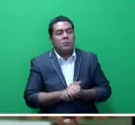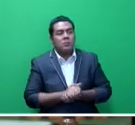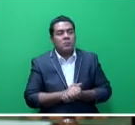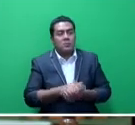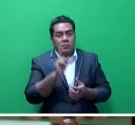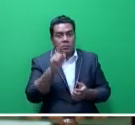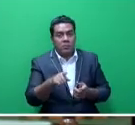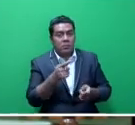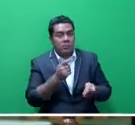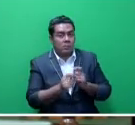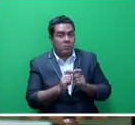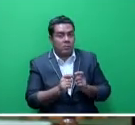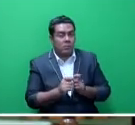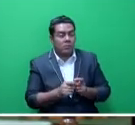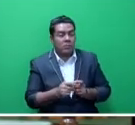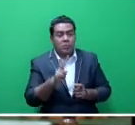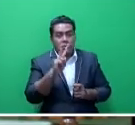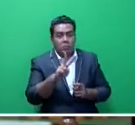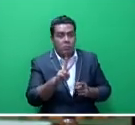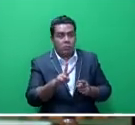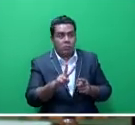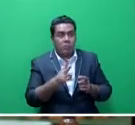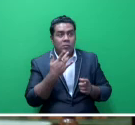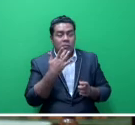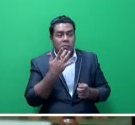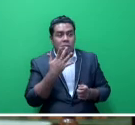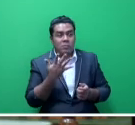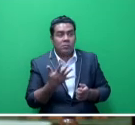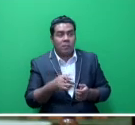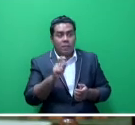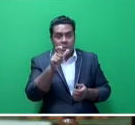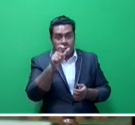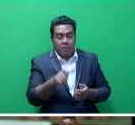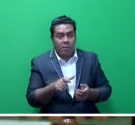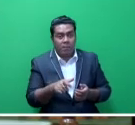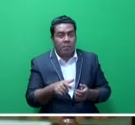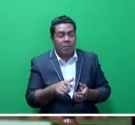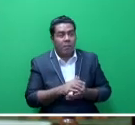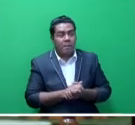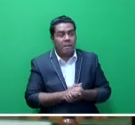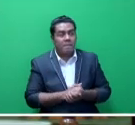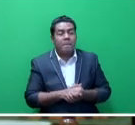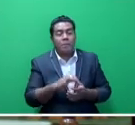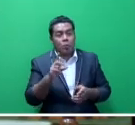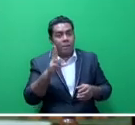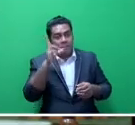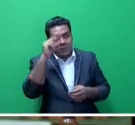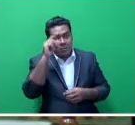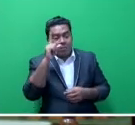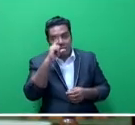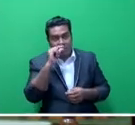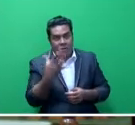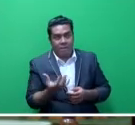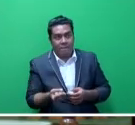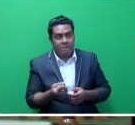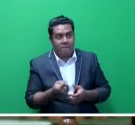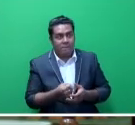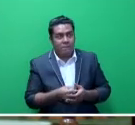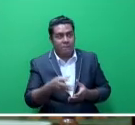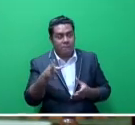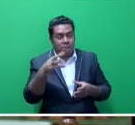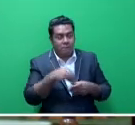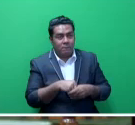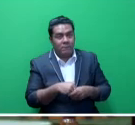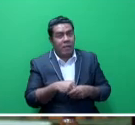digital tool will be available in two forms: a personalized digital wallet, whereby Fijians can have their vaccination and COVID-19